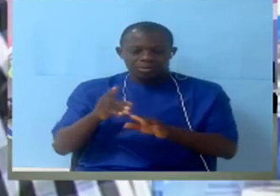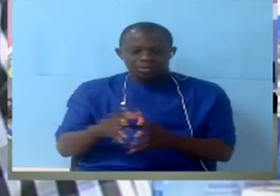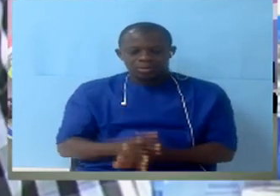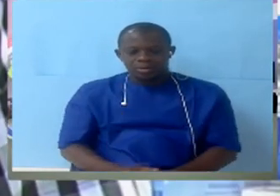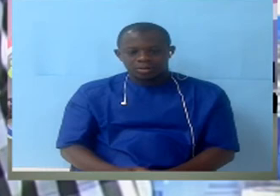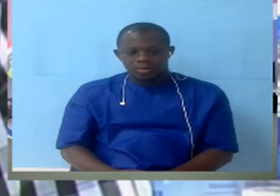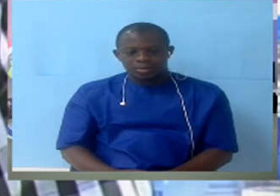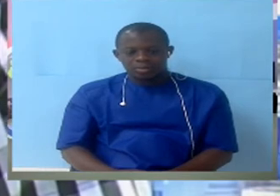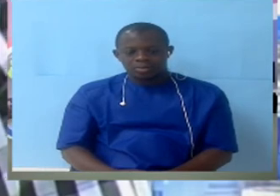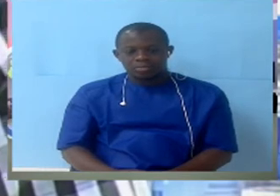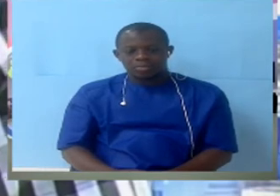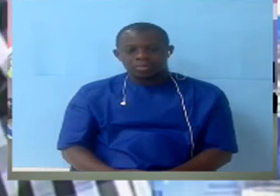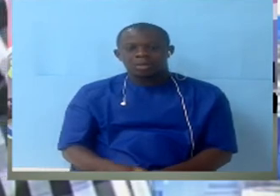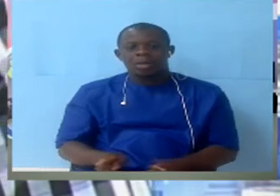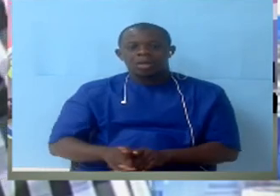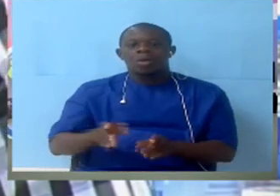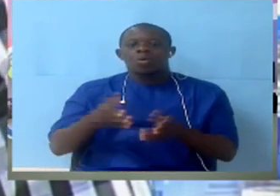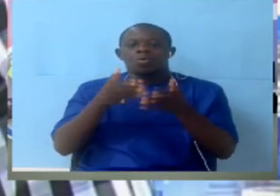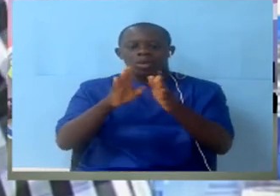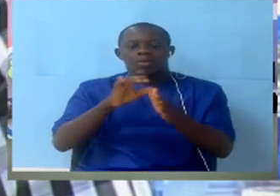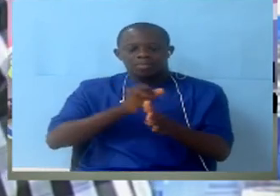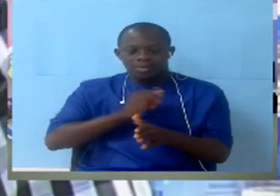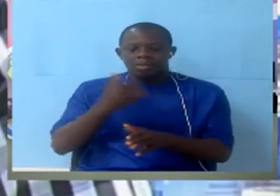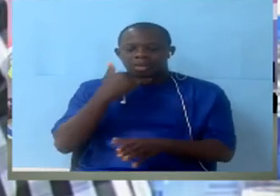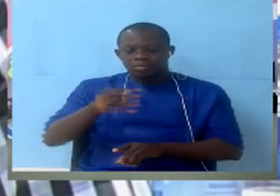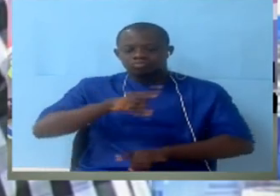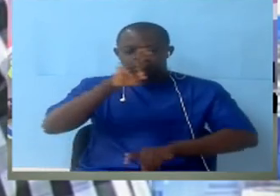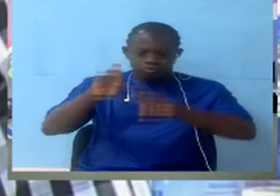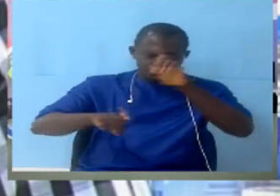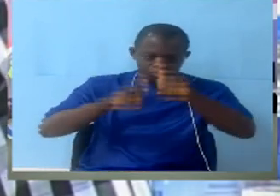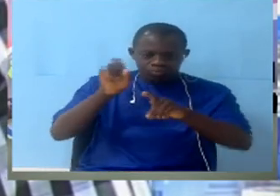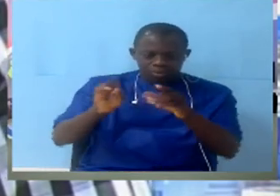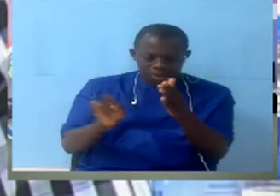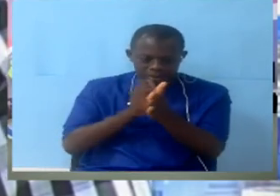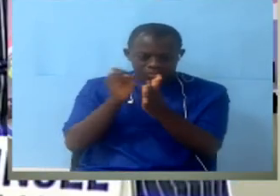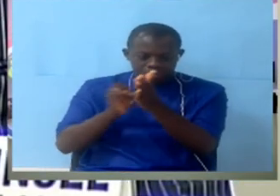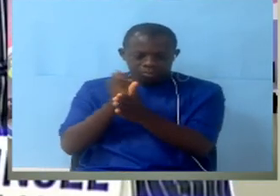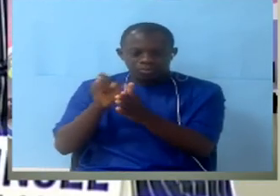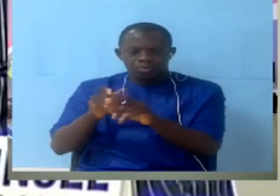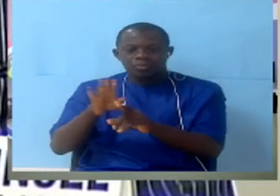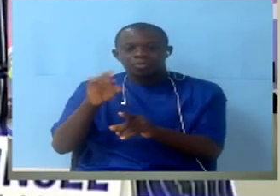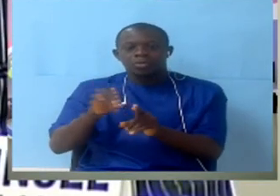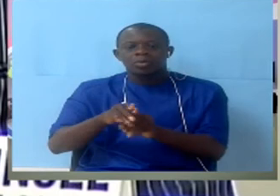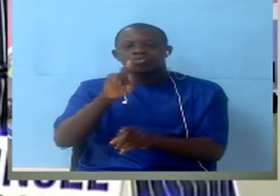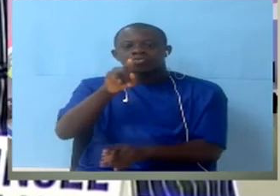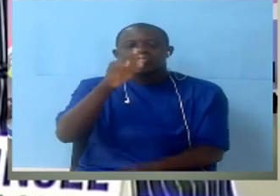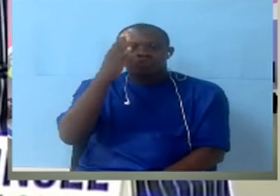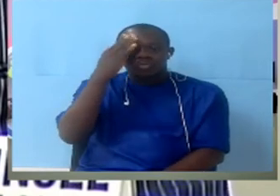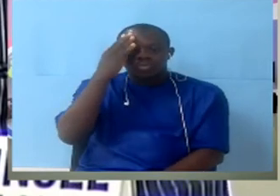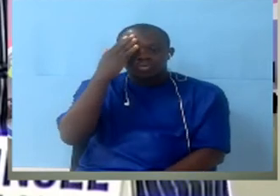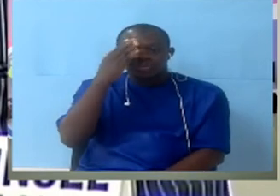na investigation not according to my own investigation do you know where